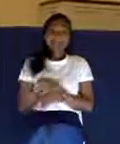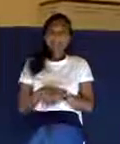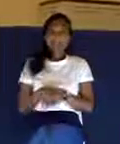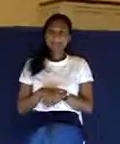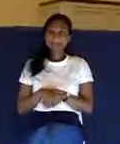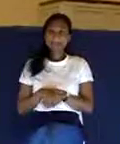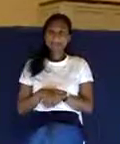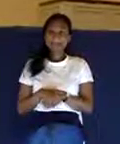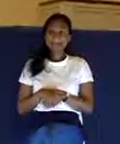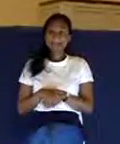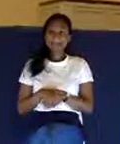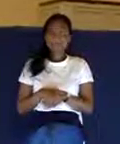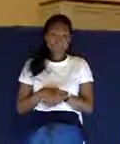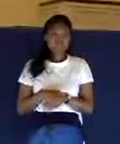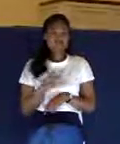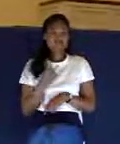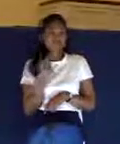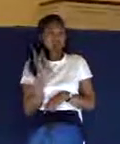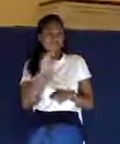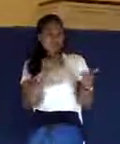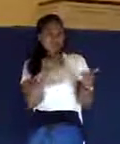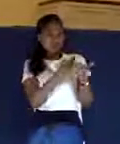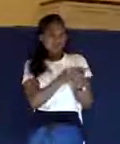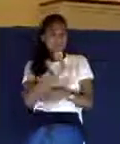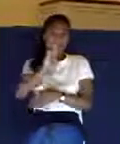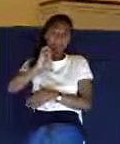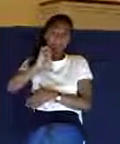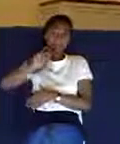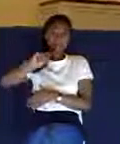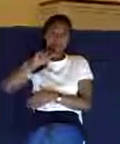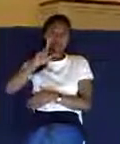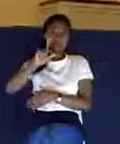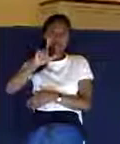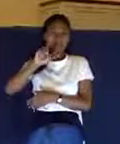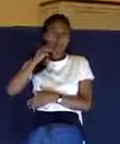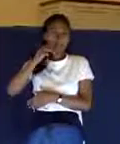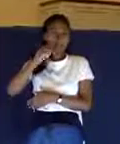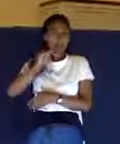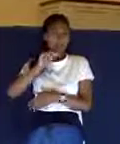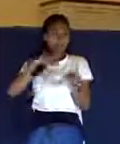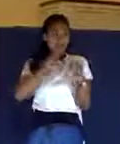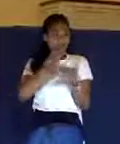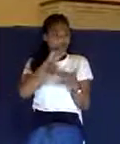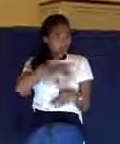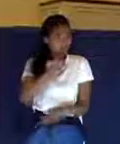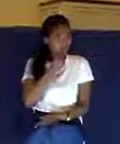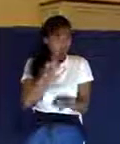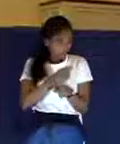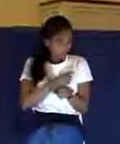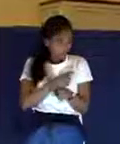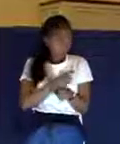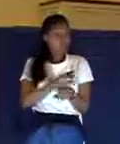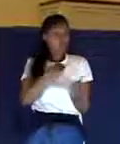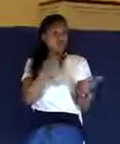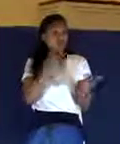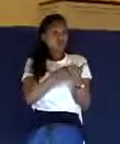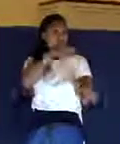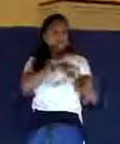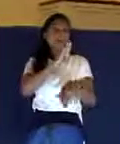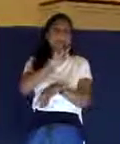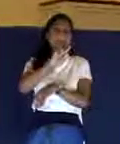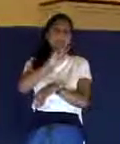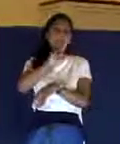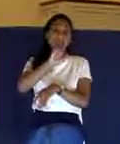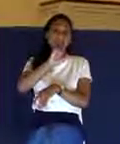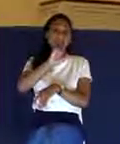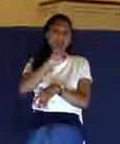And now, you know, they get to Bethlehem. What do they need? They need food, right? They came right at the time of the barley harvest. Look at chapter 2,